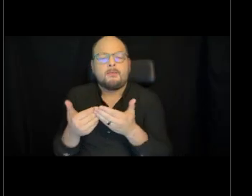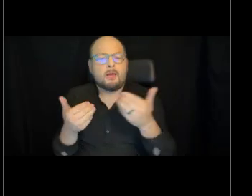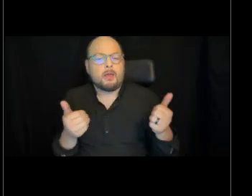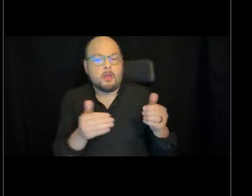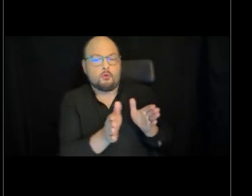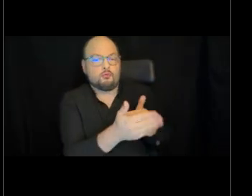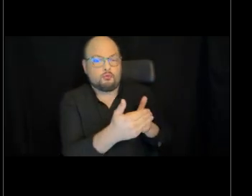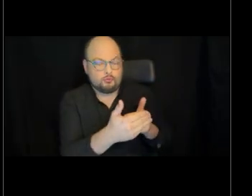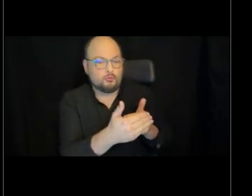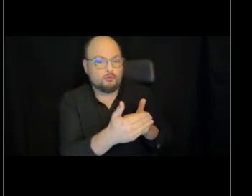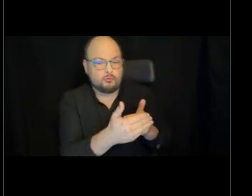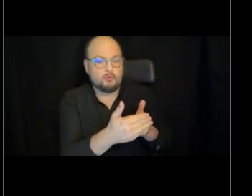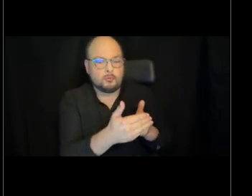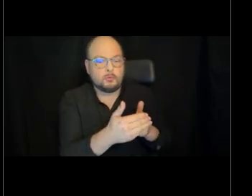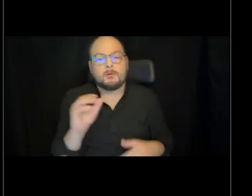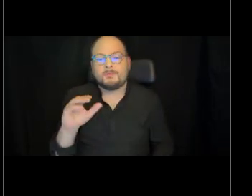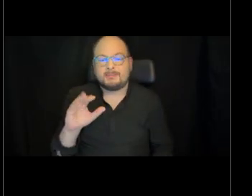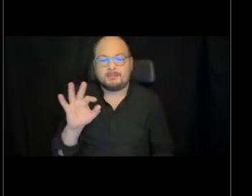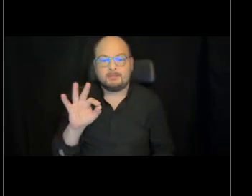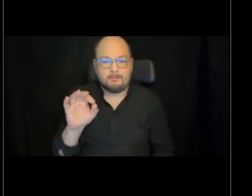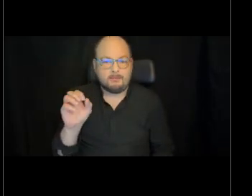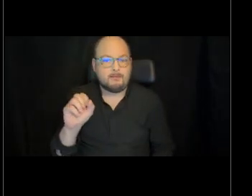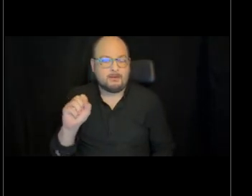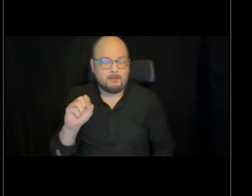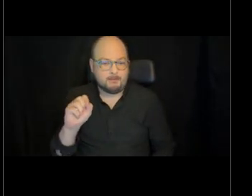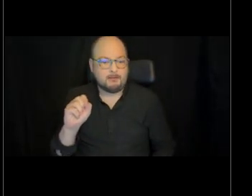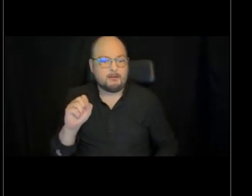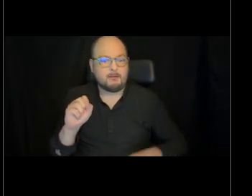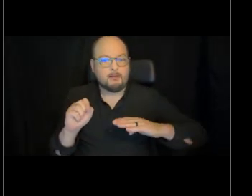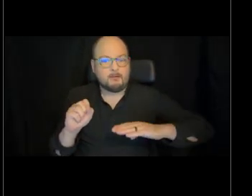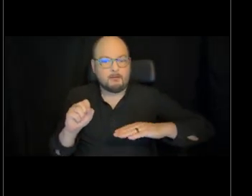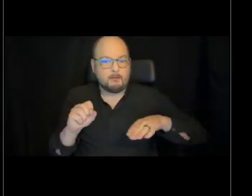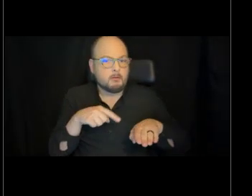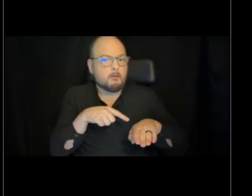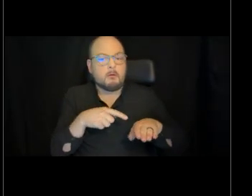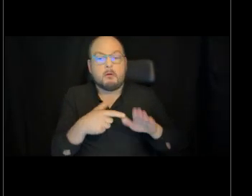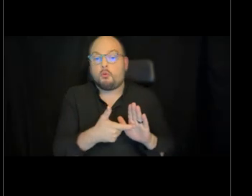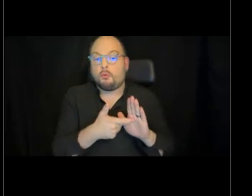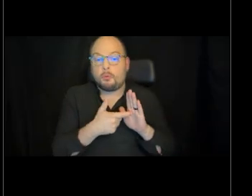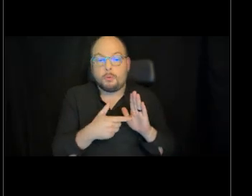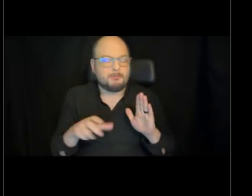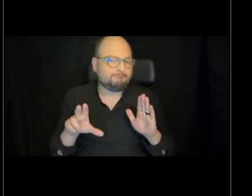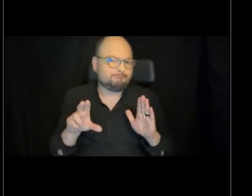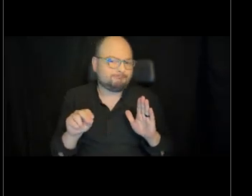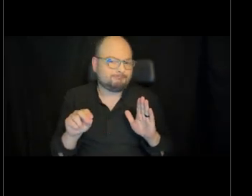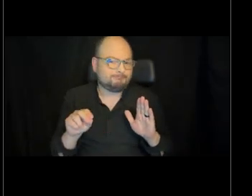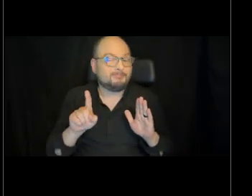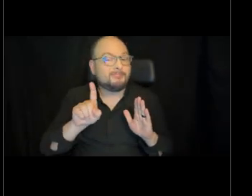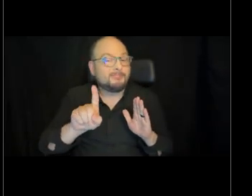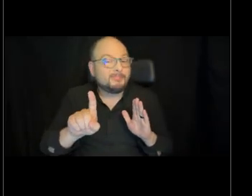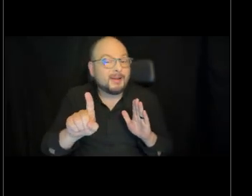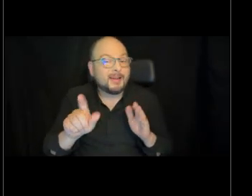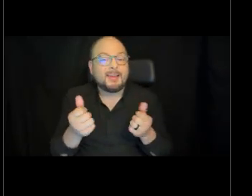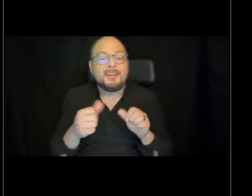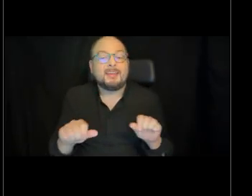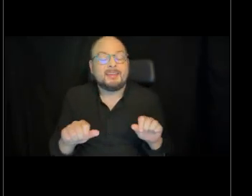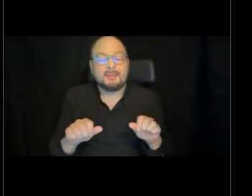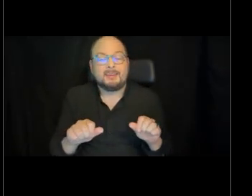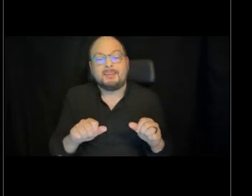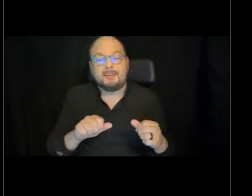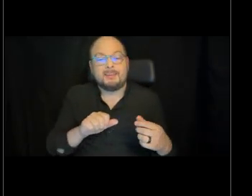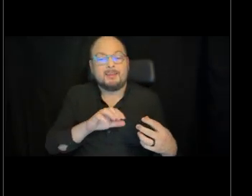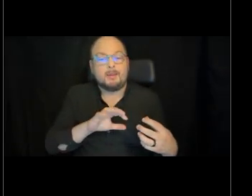floor spaces in front of the machines are not required, but front-loading washing